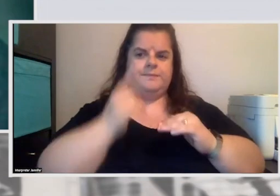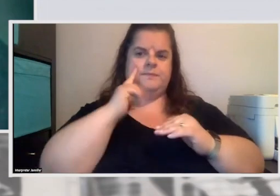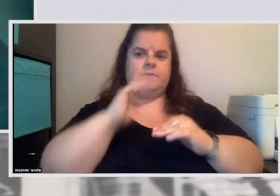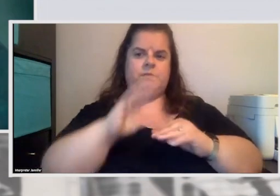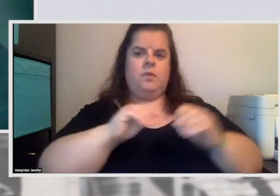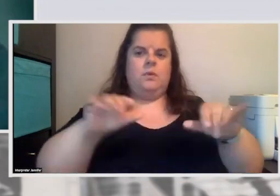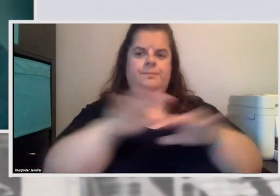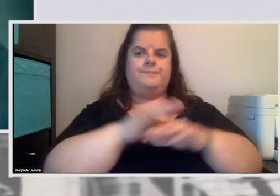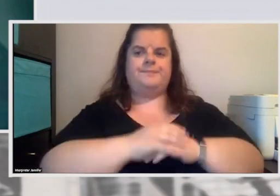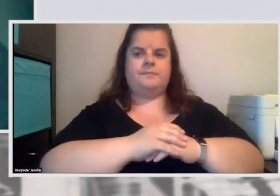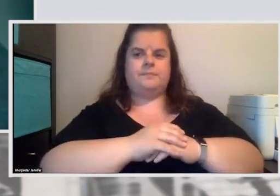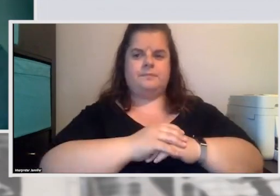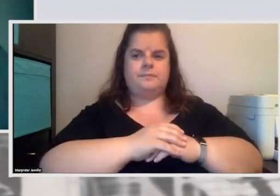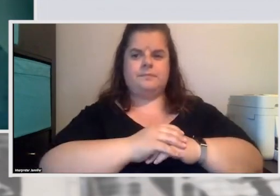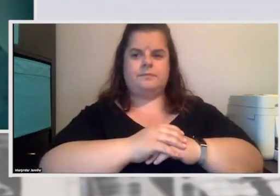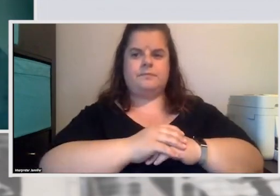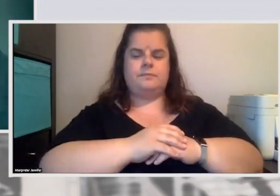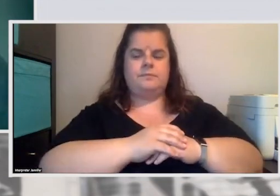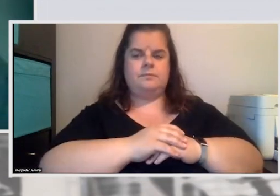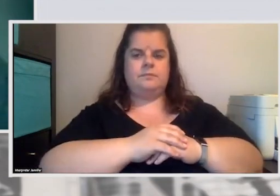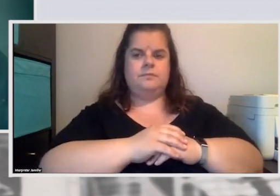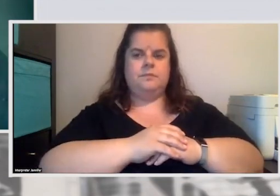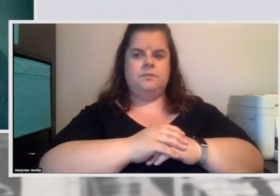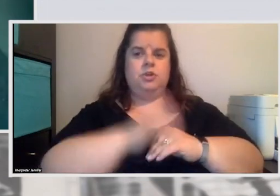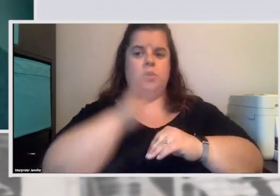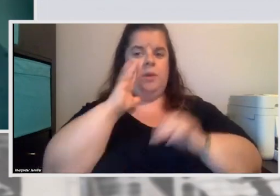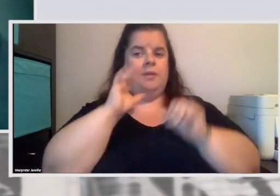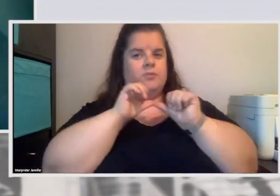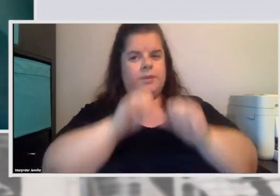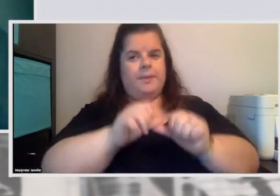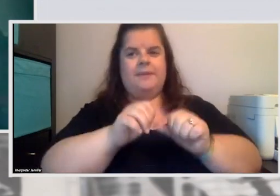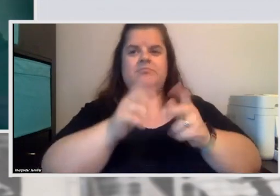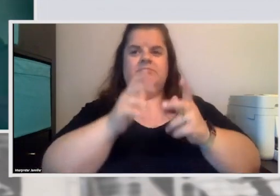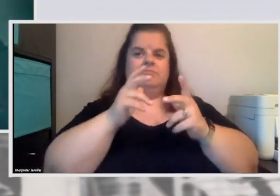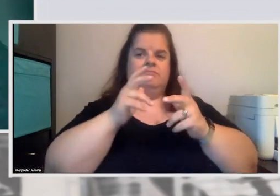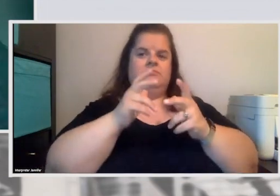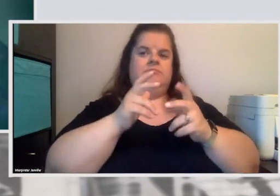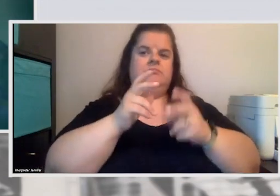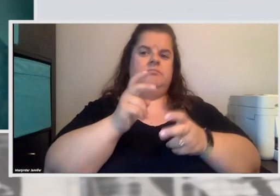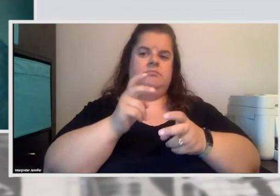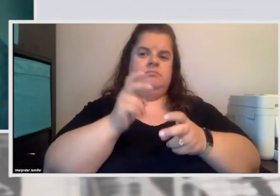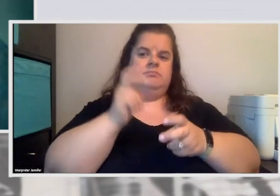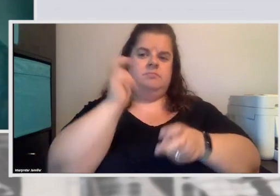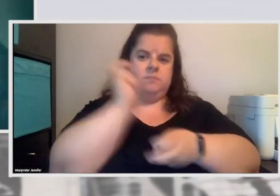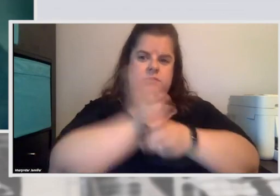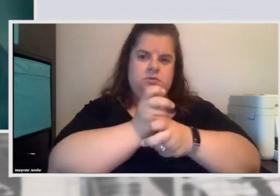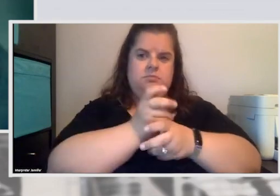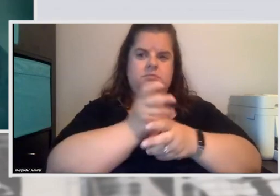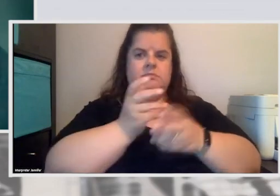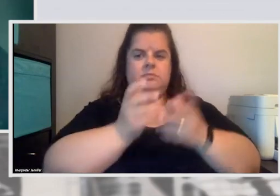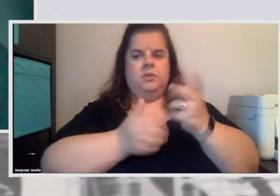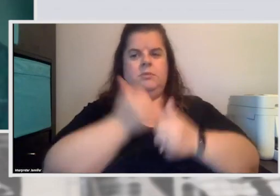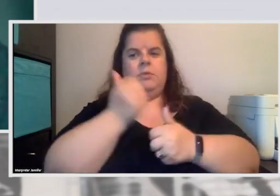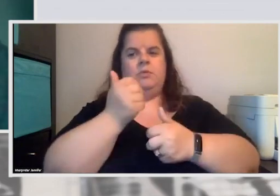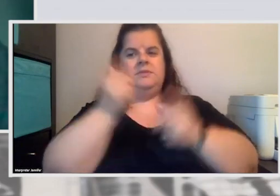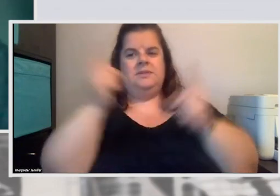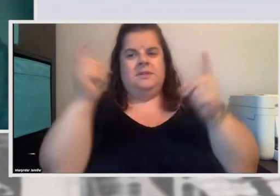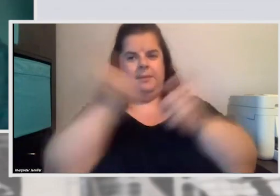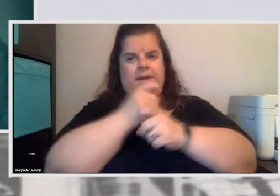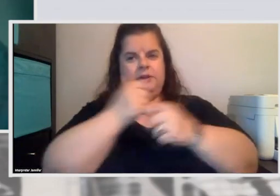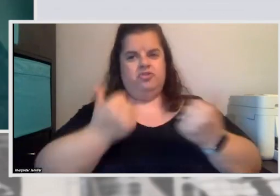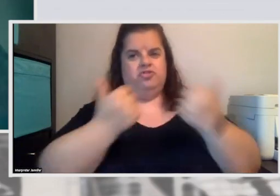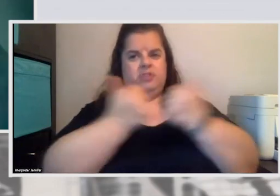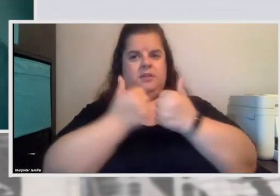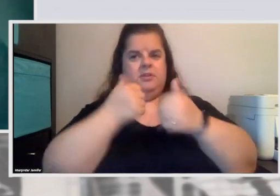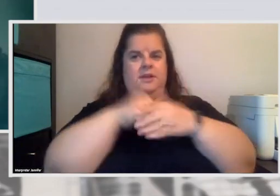properties. That is and will remain to be a difficult, probably the most complicated challenge in